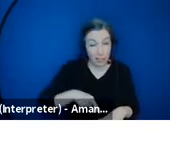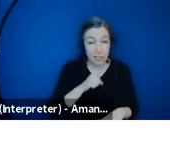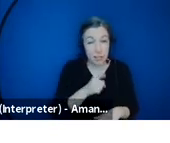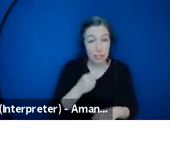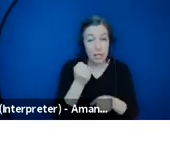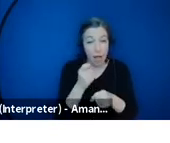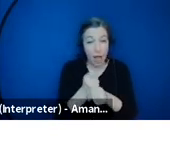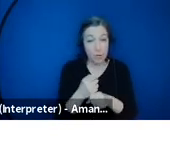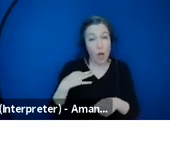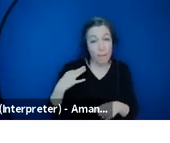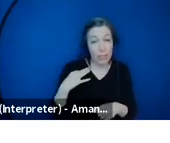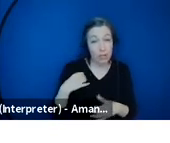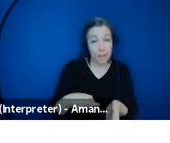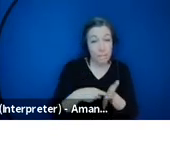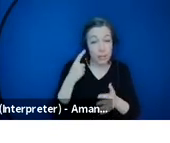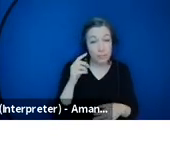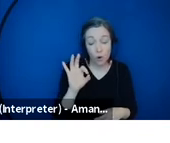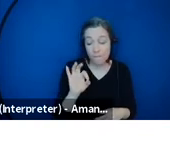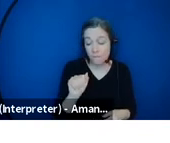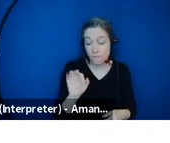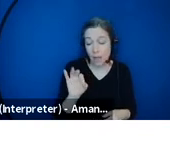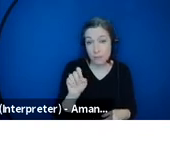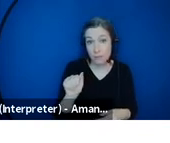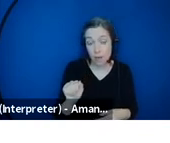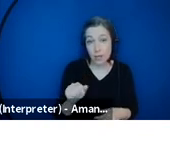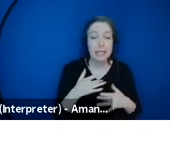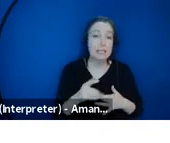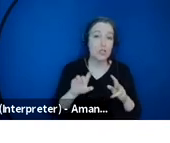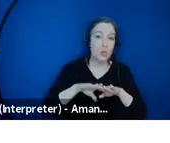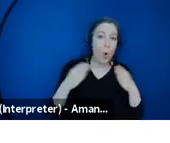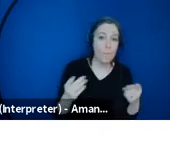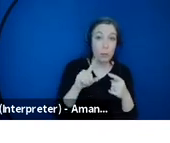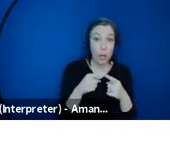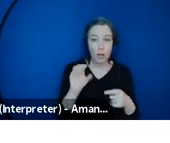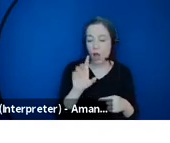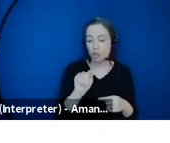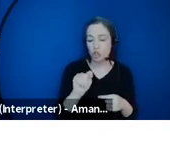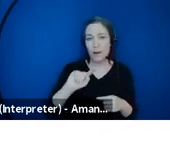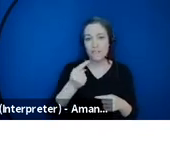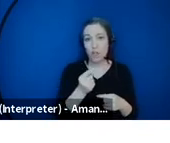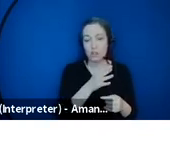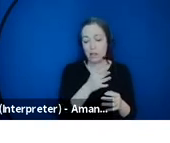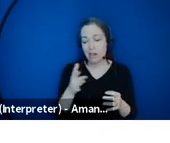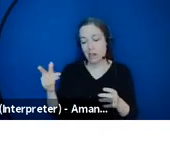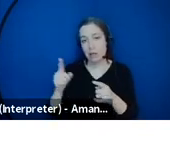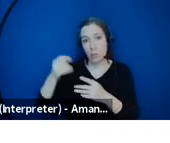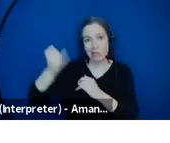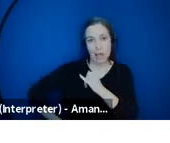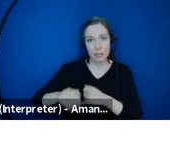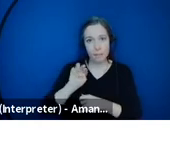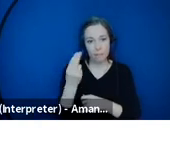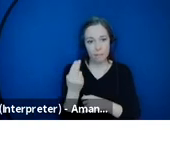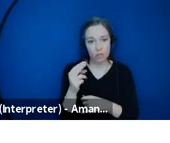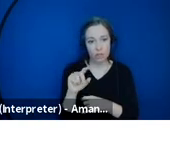you'll do for the FAFSA. It always opens up October 1, and then you have until March to meet the priority deadline. If you miss the priority deadline,